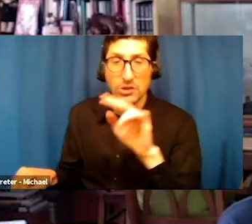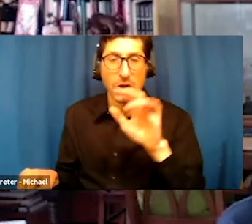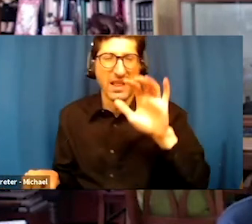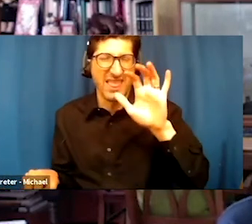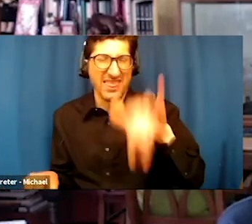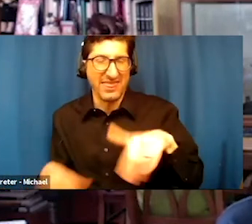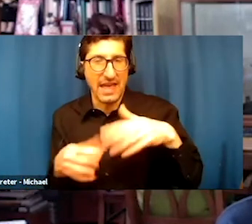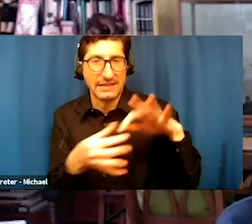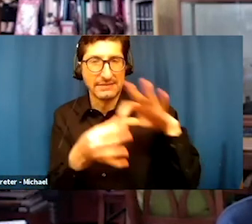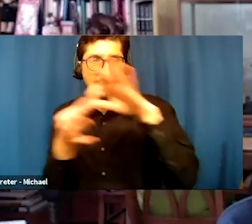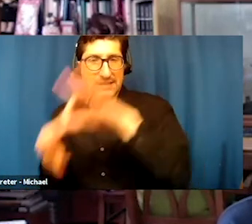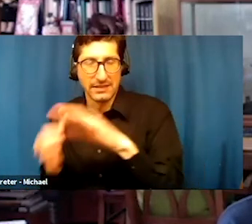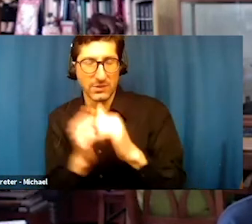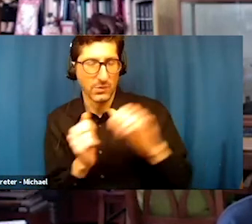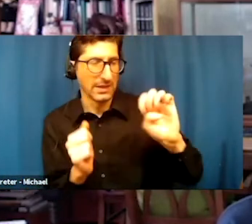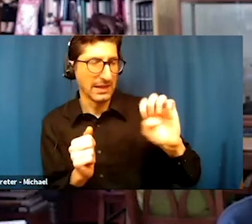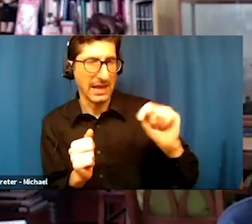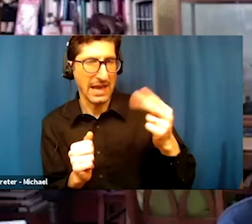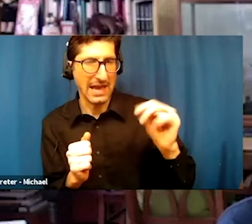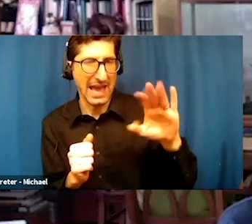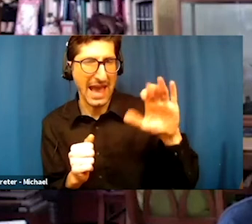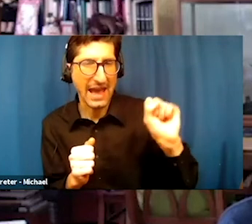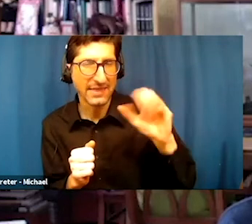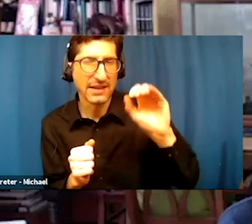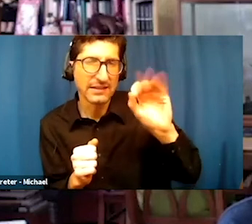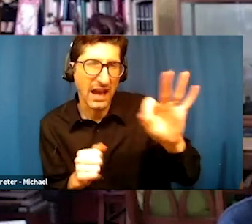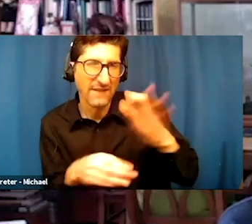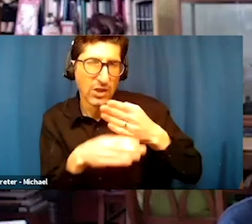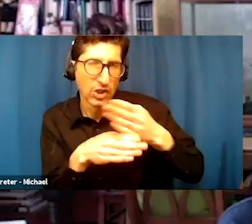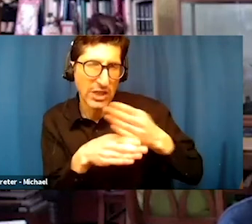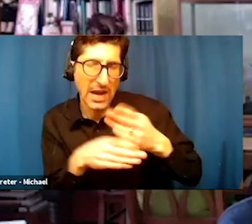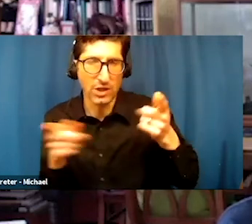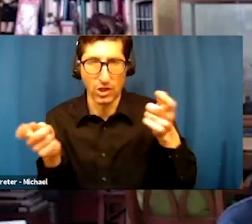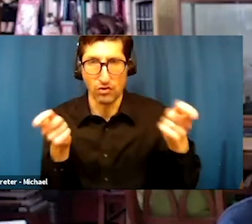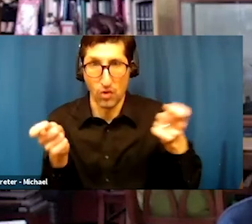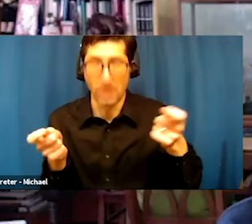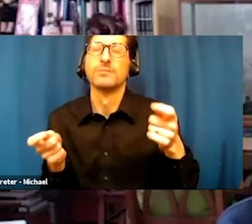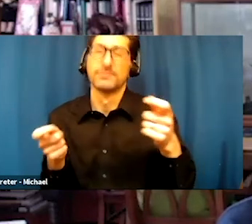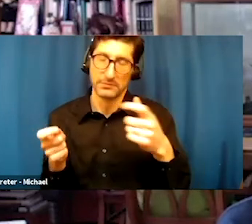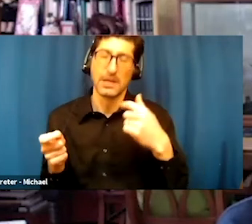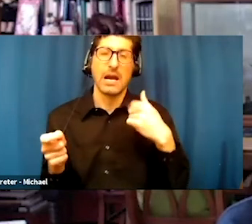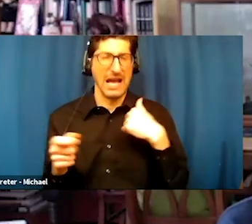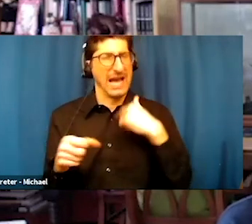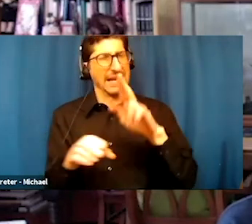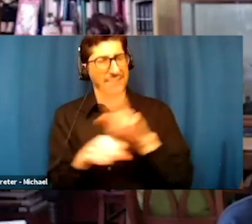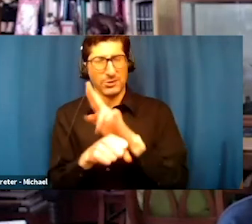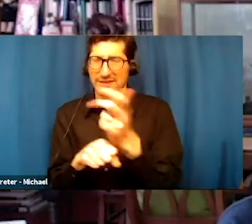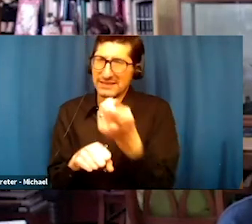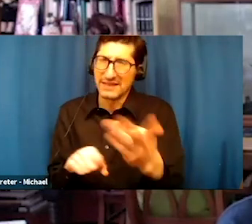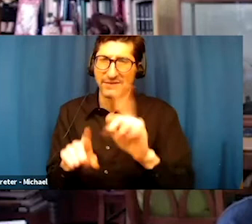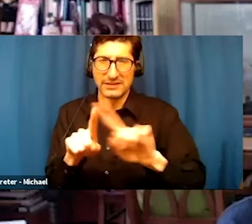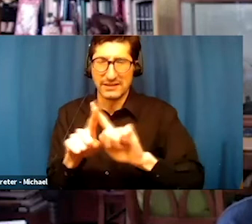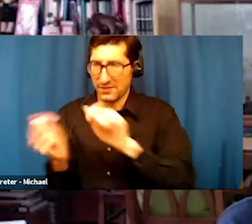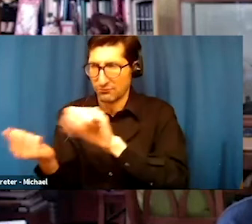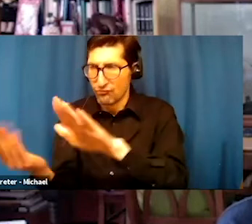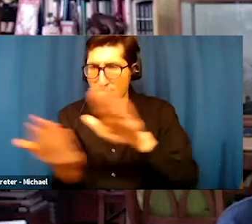ethics of shared control. And so, um, there are various different structures through which I do this. But the